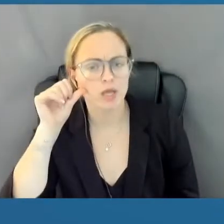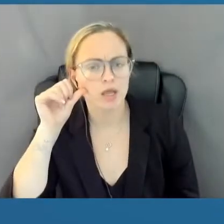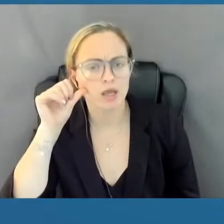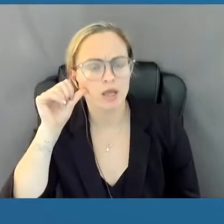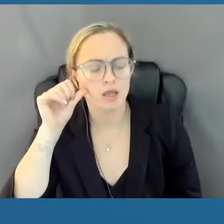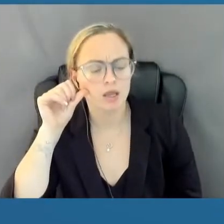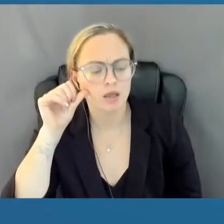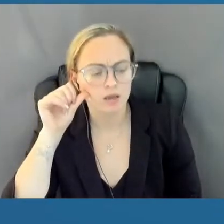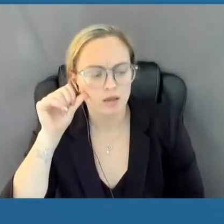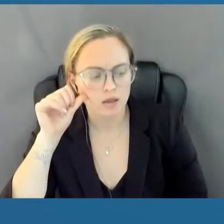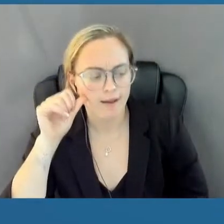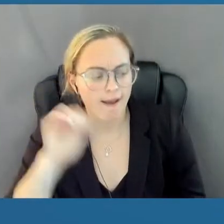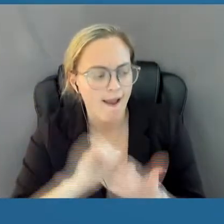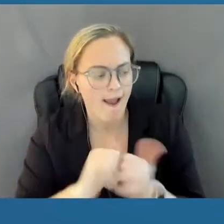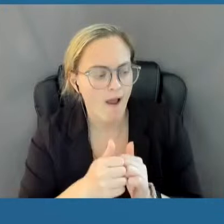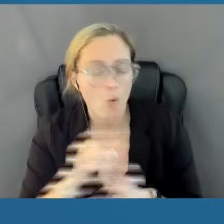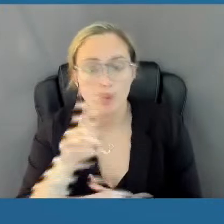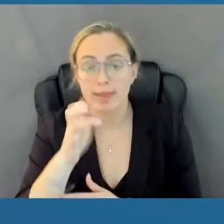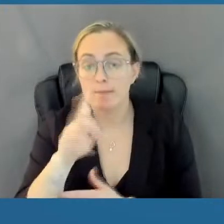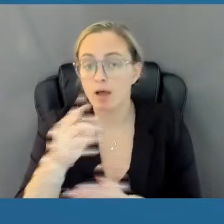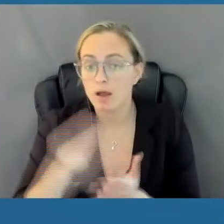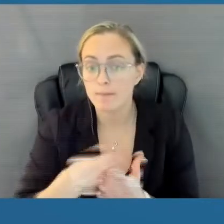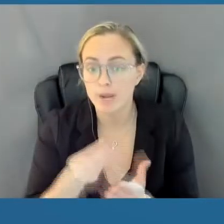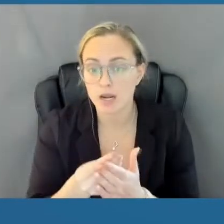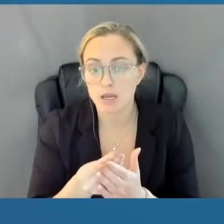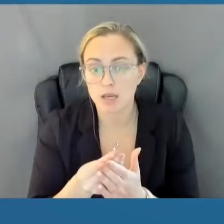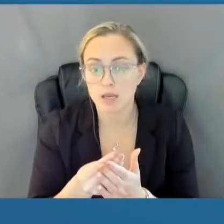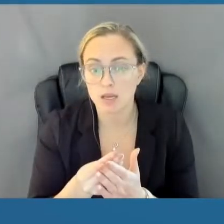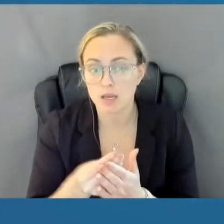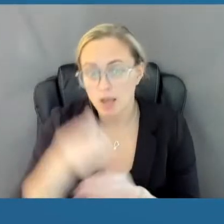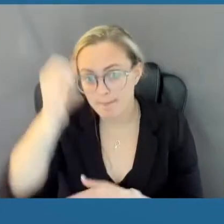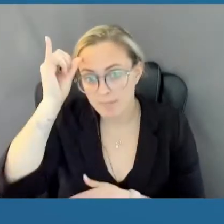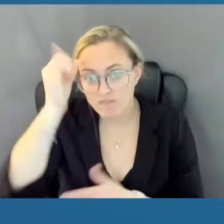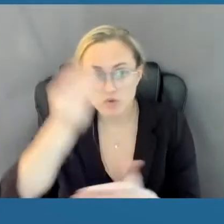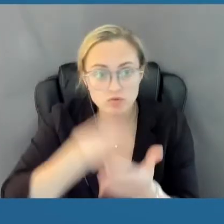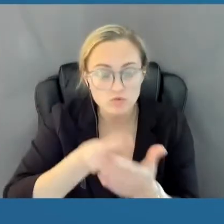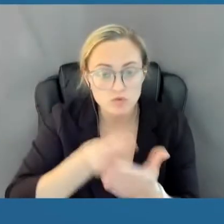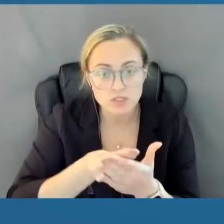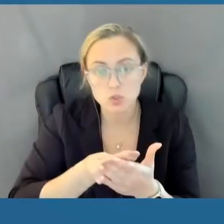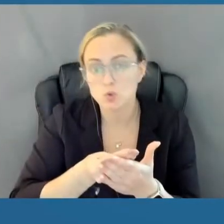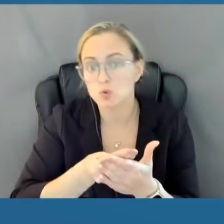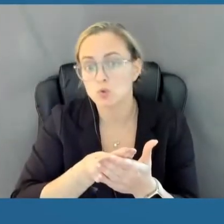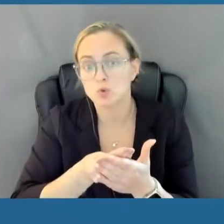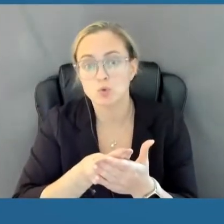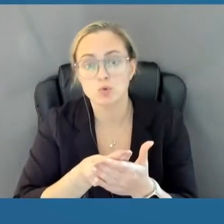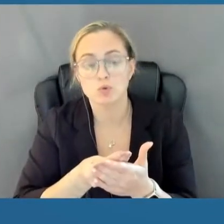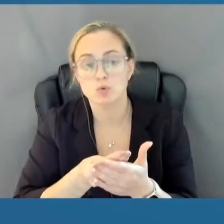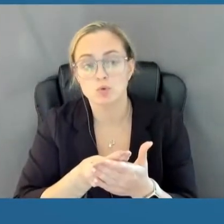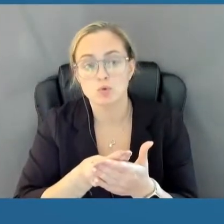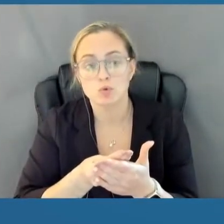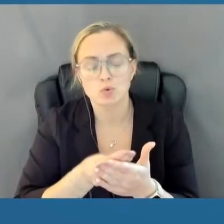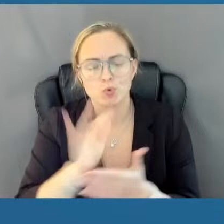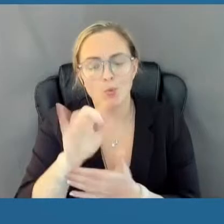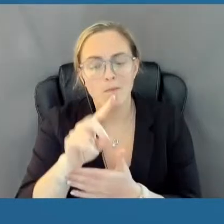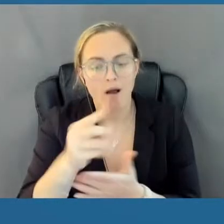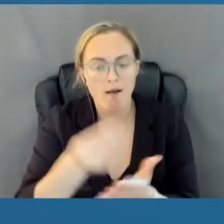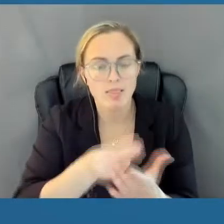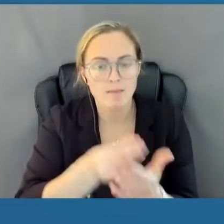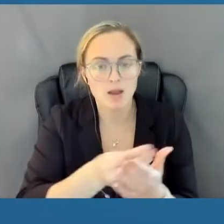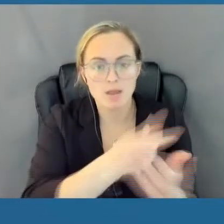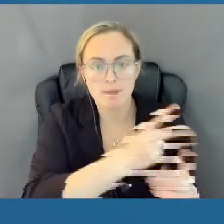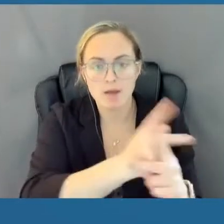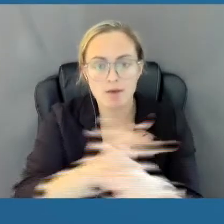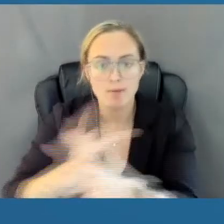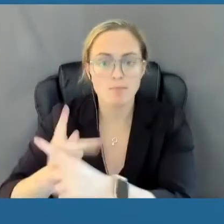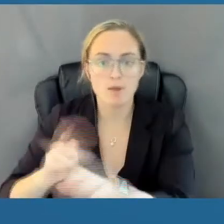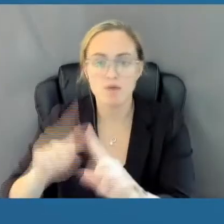the bond money, to have the Buffalo Fiscal Stability Authority basically bond out that money over 4 years. Is